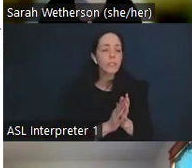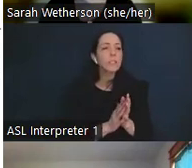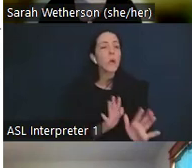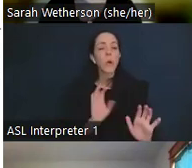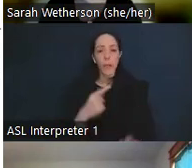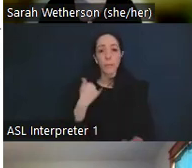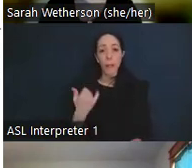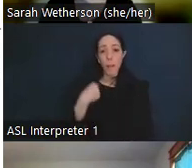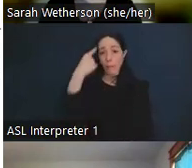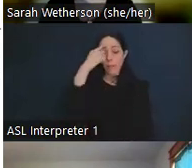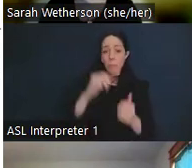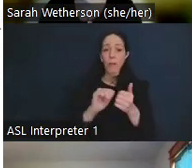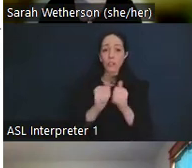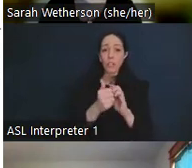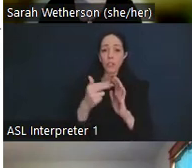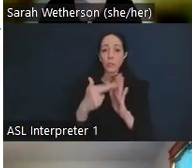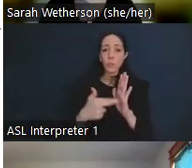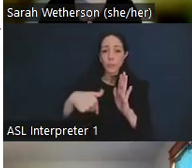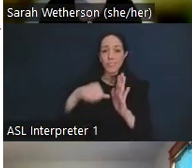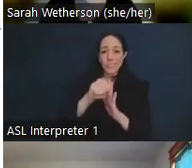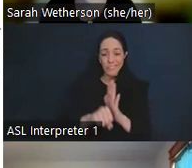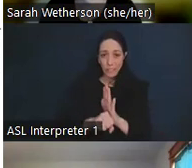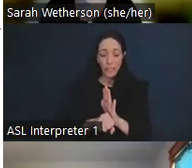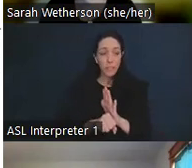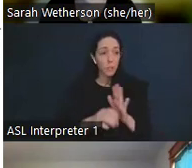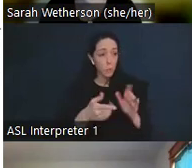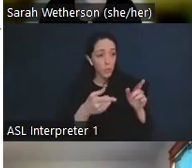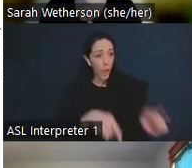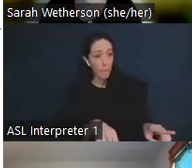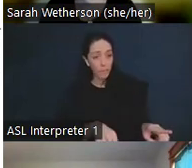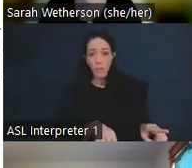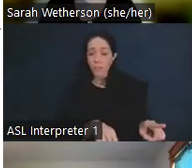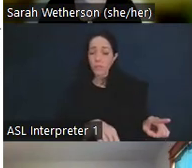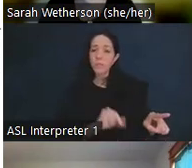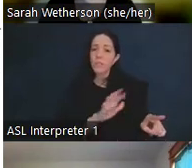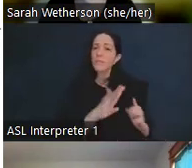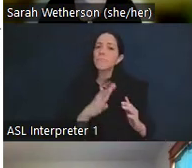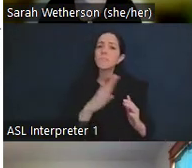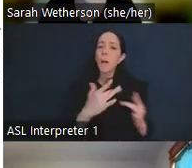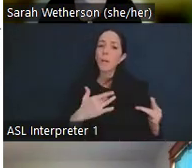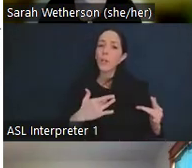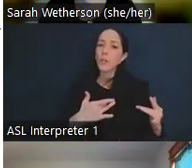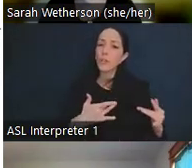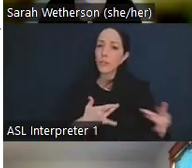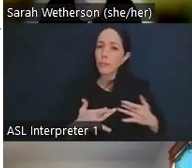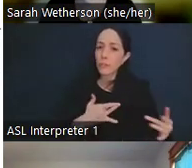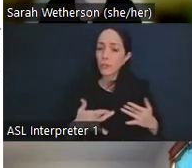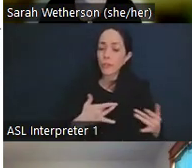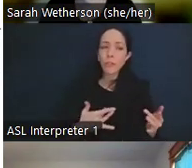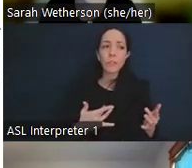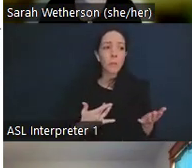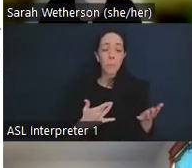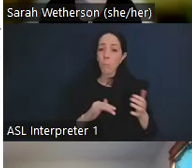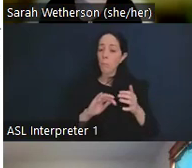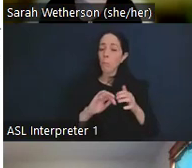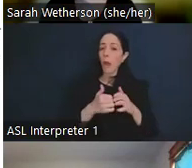where that might take place? And if that's an IT concern, you know, thinking of something like HITOC and how we